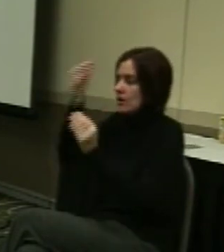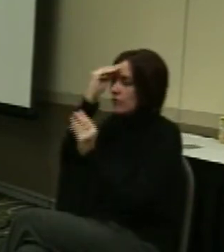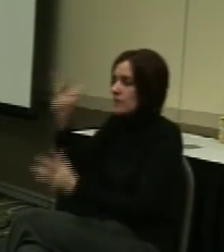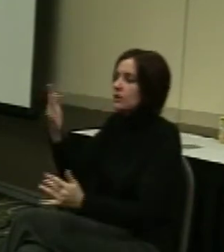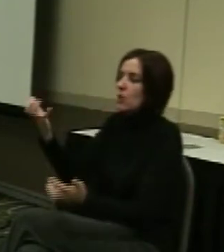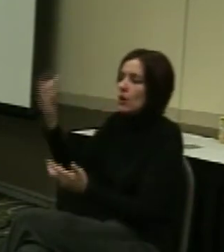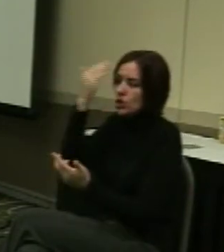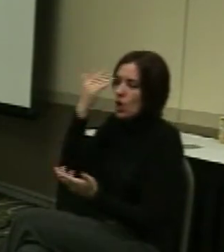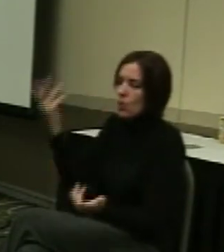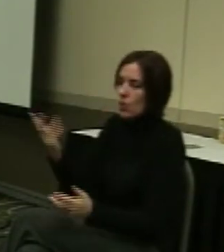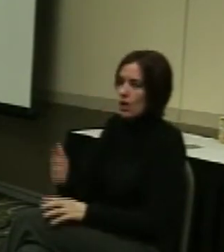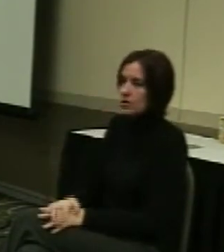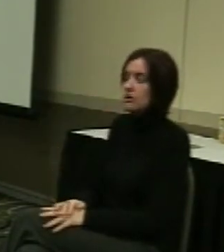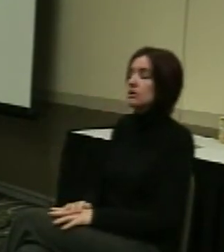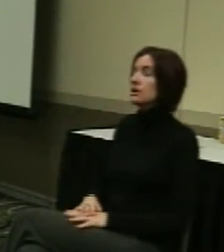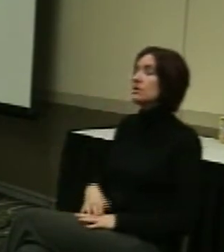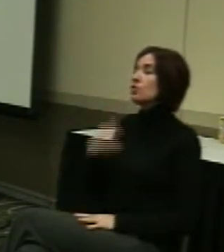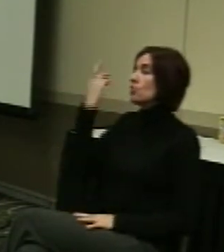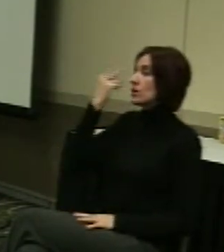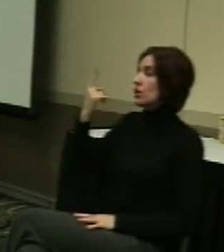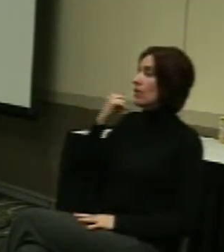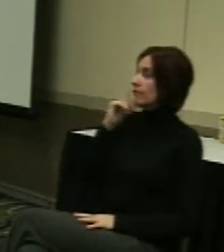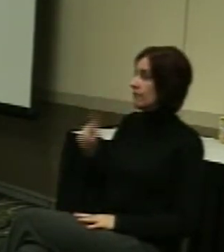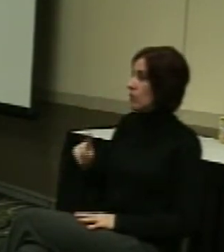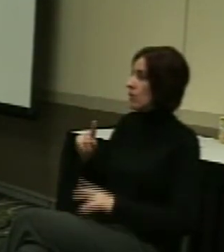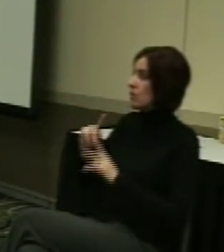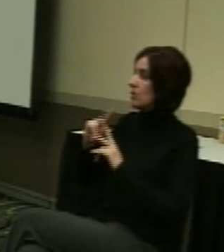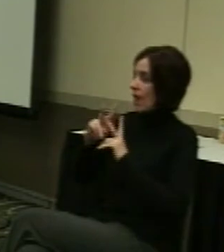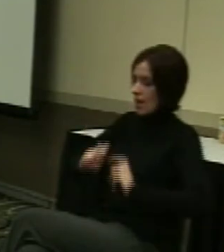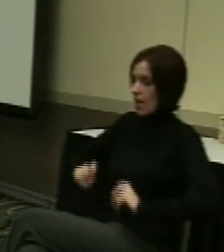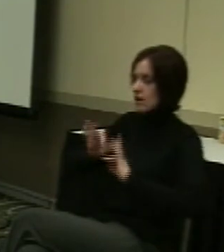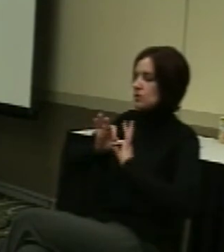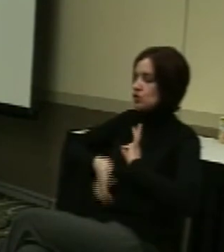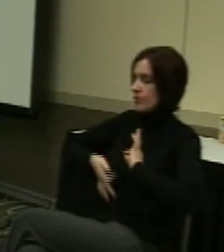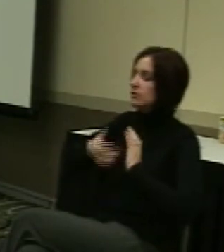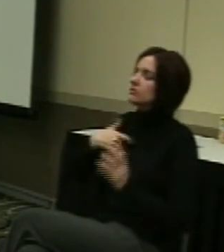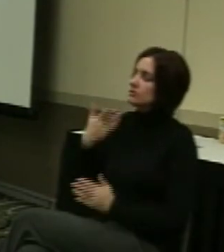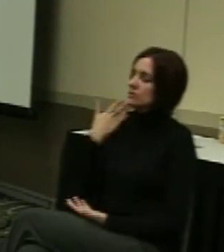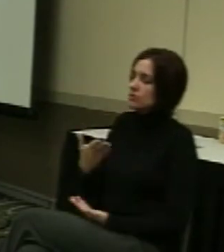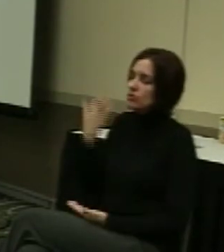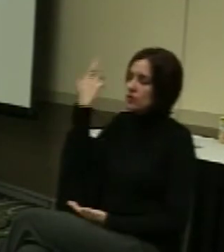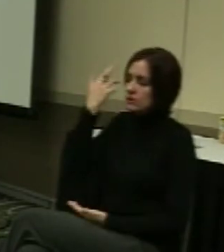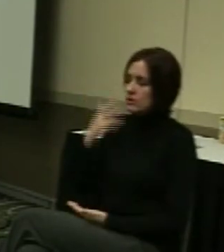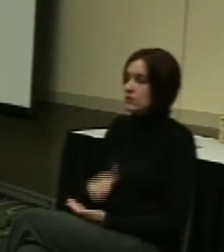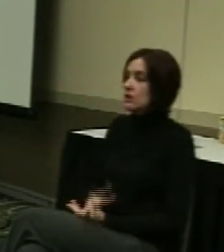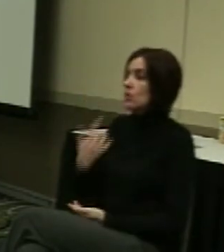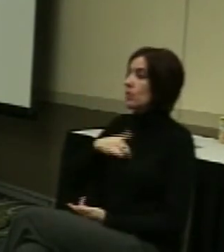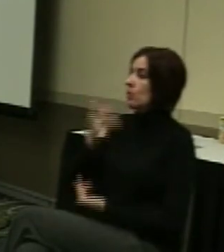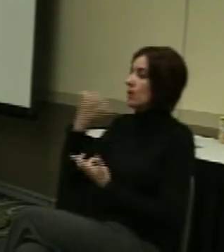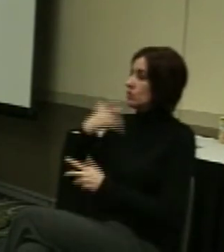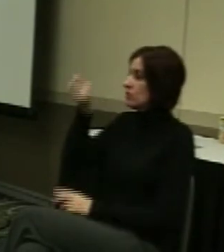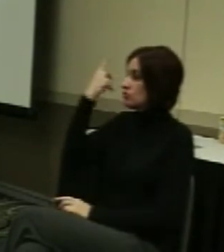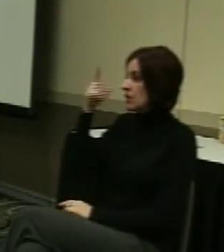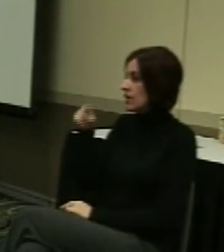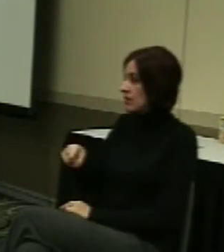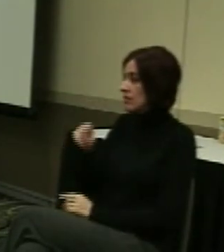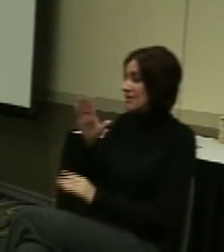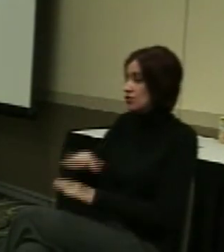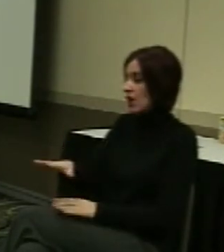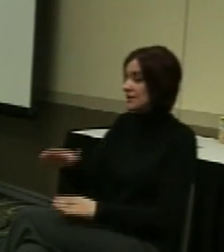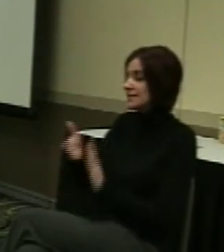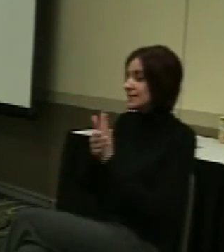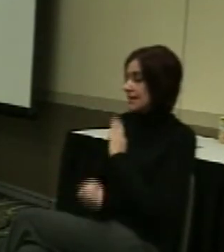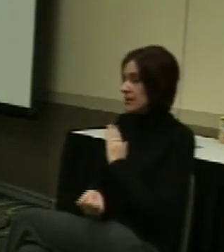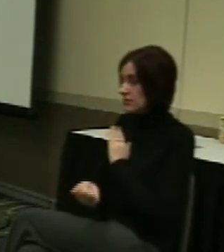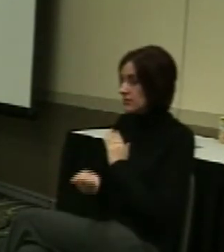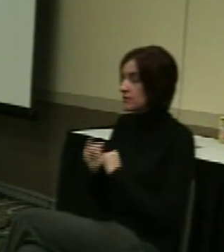for analyzing and interpreting. Good reasons all over the place. We want to understand this child's skills, so you're